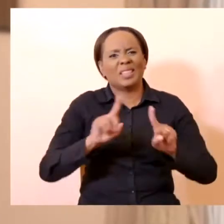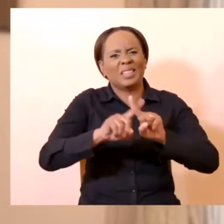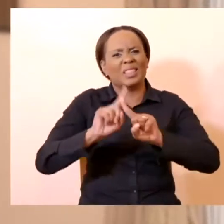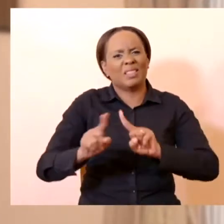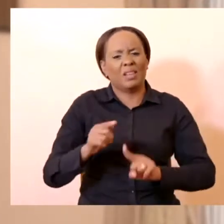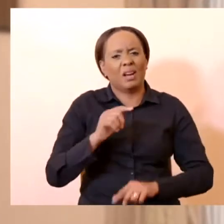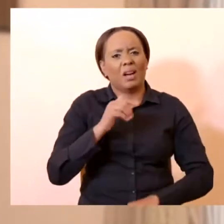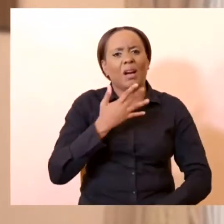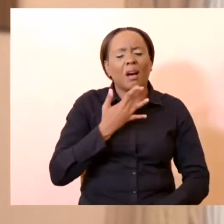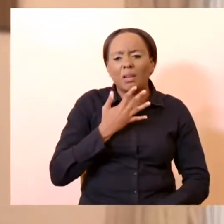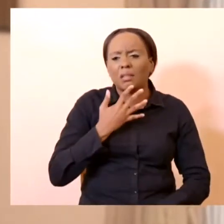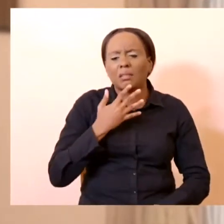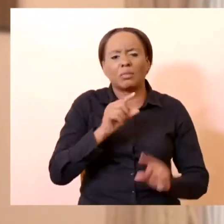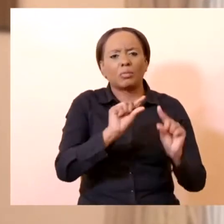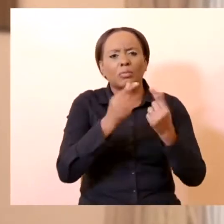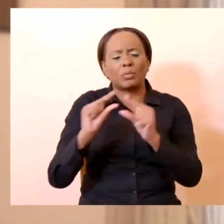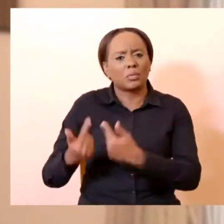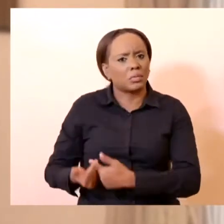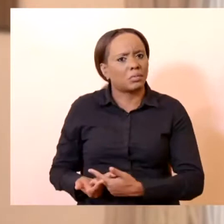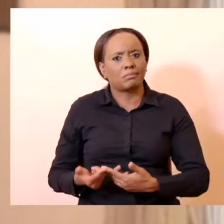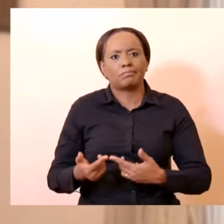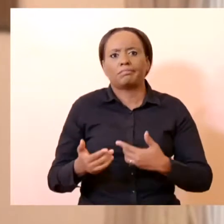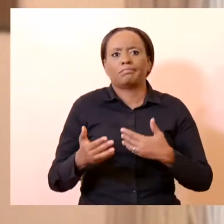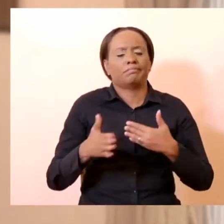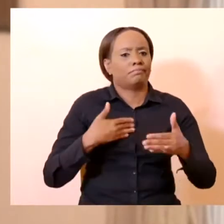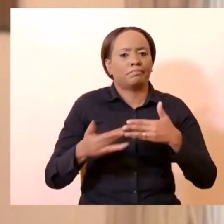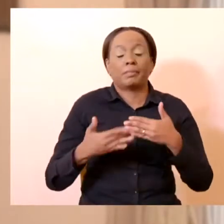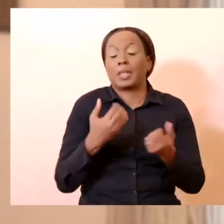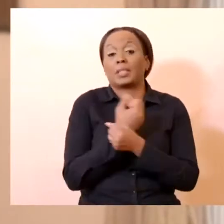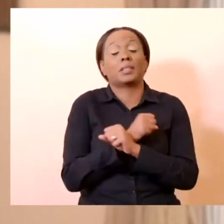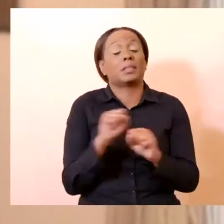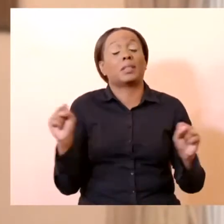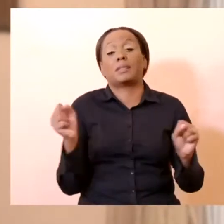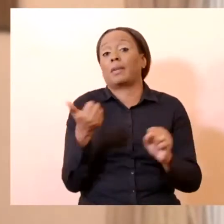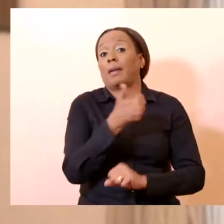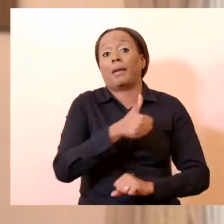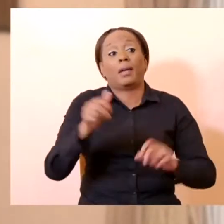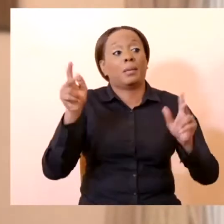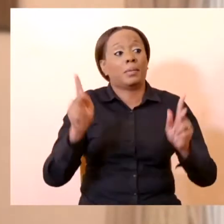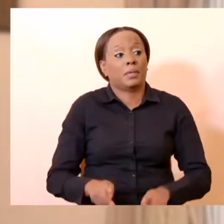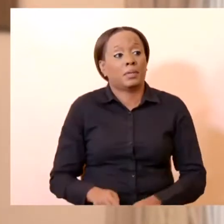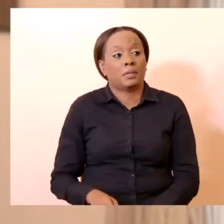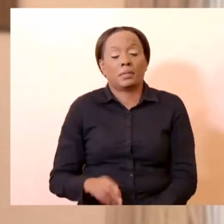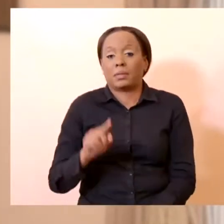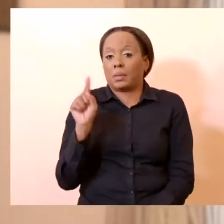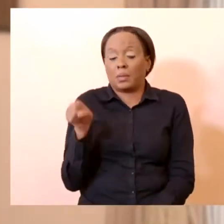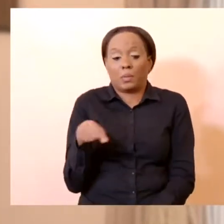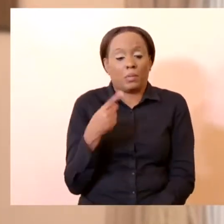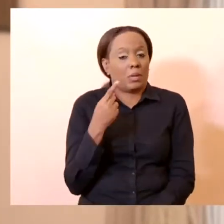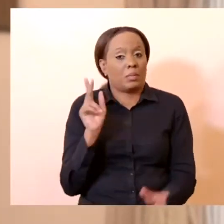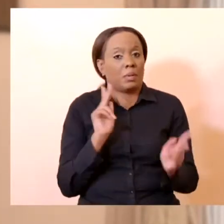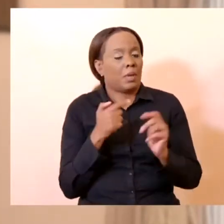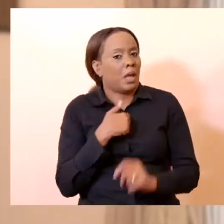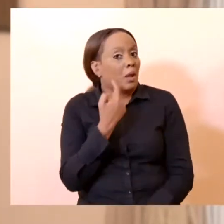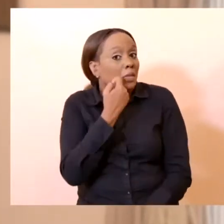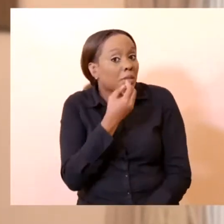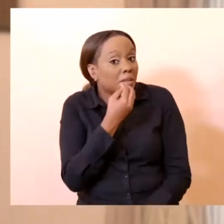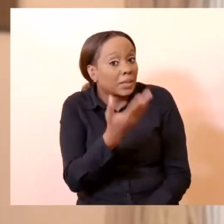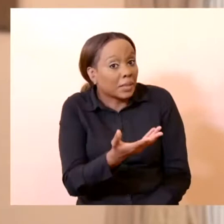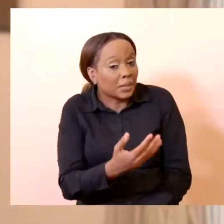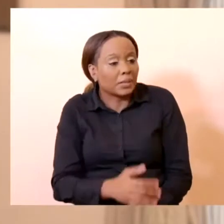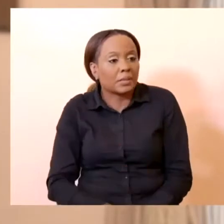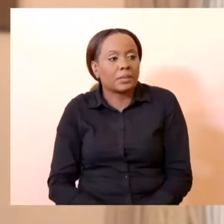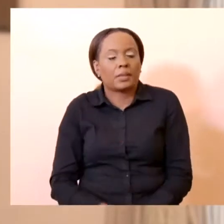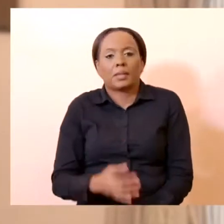people. So as far as I'm concerned, it is safe for anyone, except those categories that I told you just now,